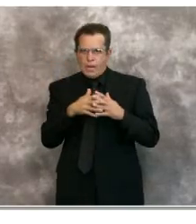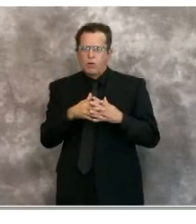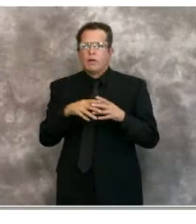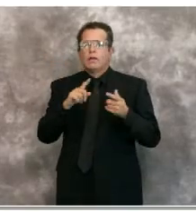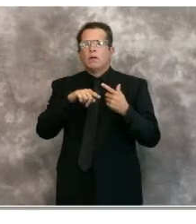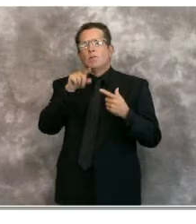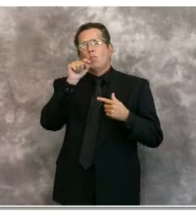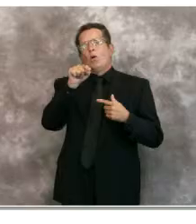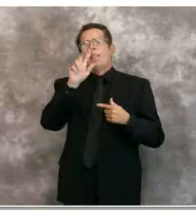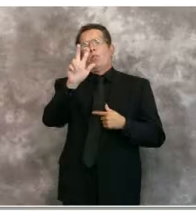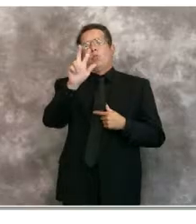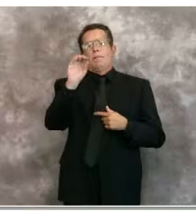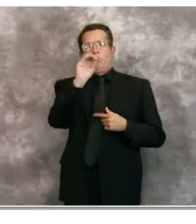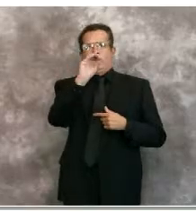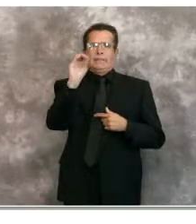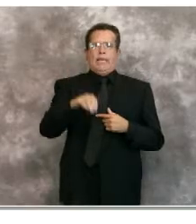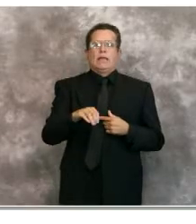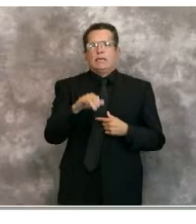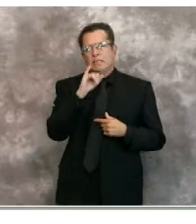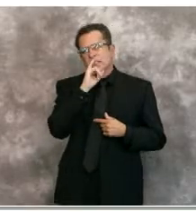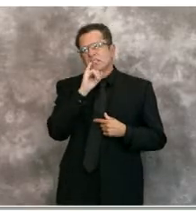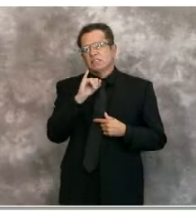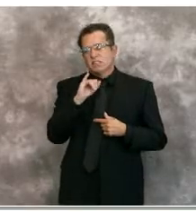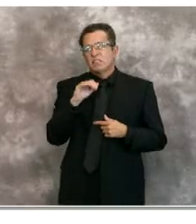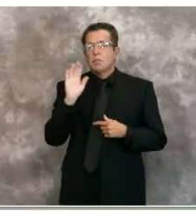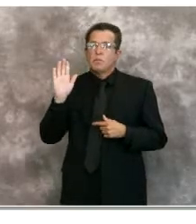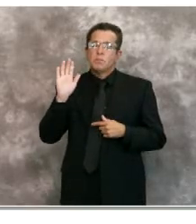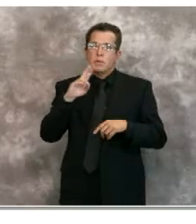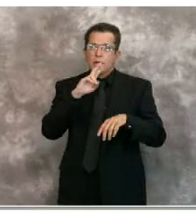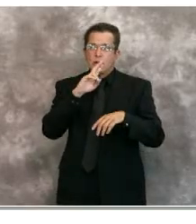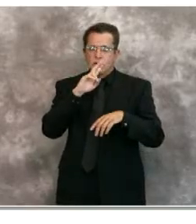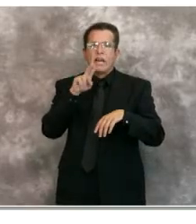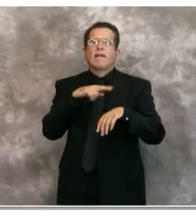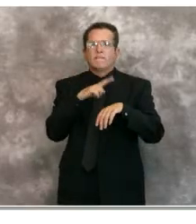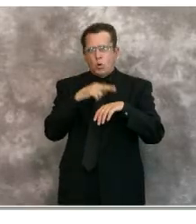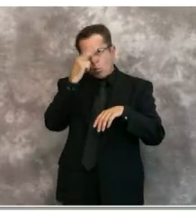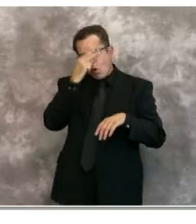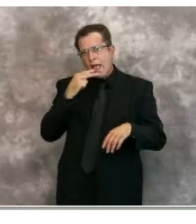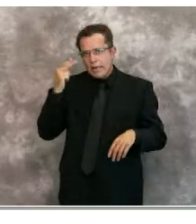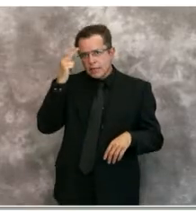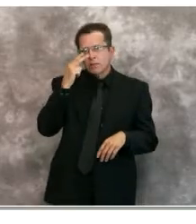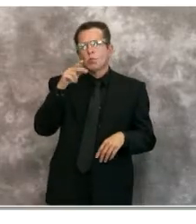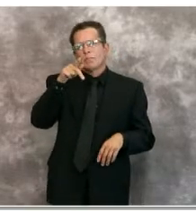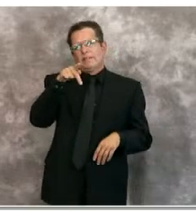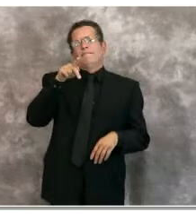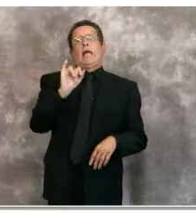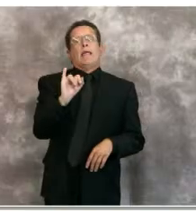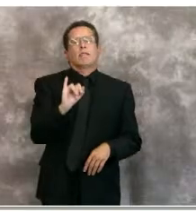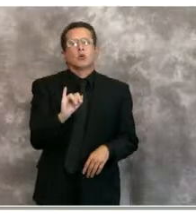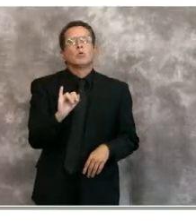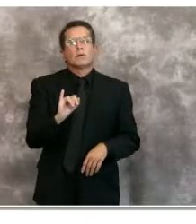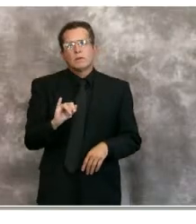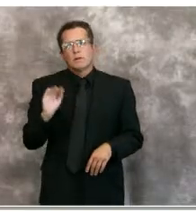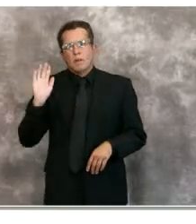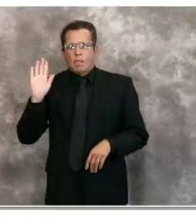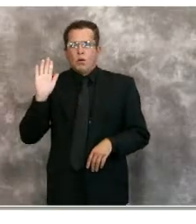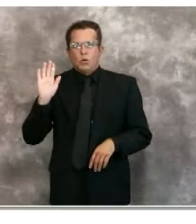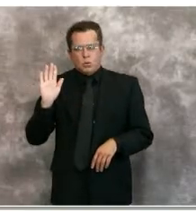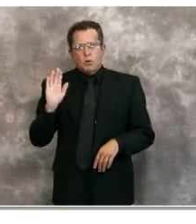or 0.3% is a Native Hawaiian or Pacific Islander. And